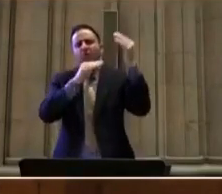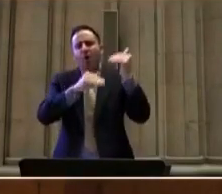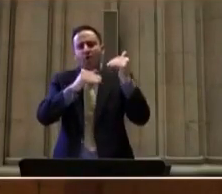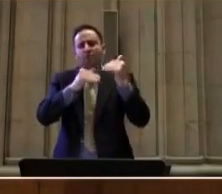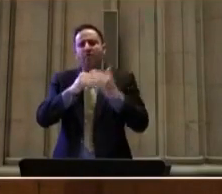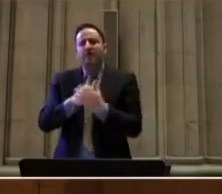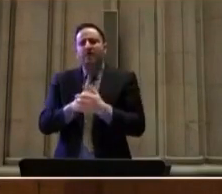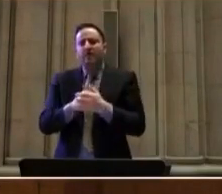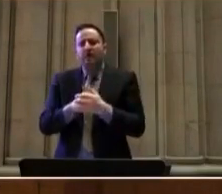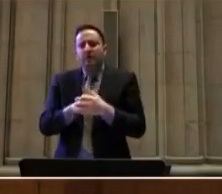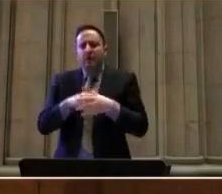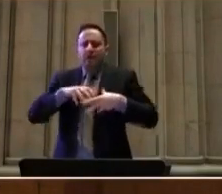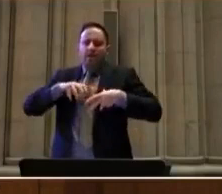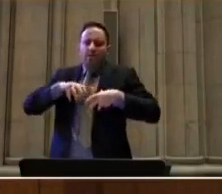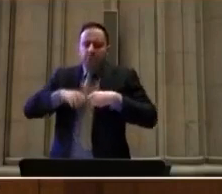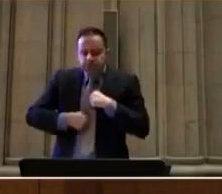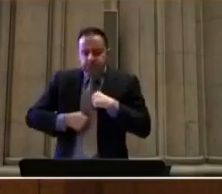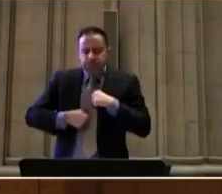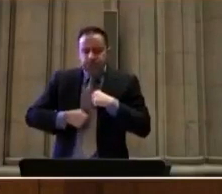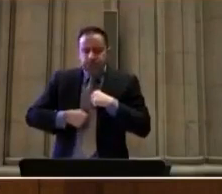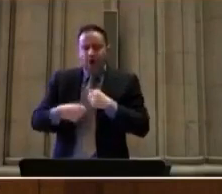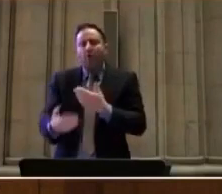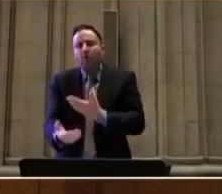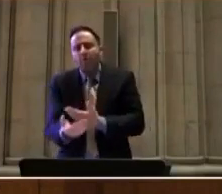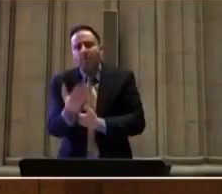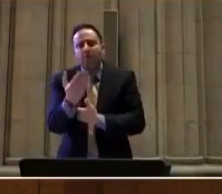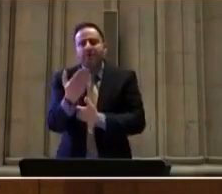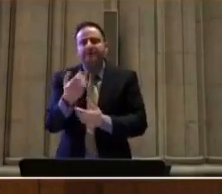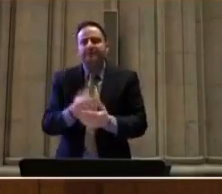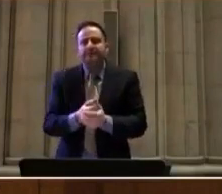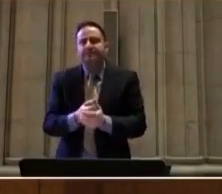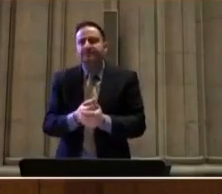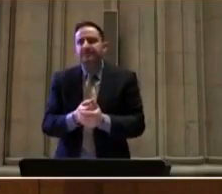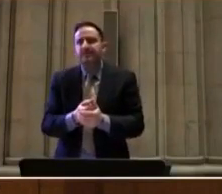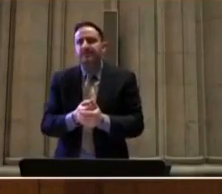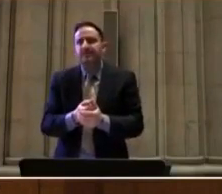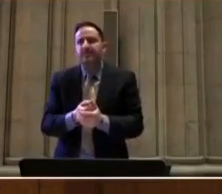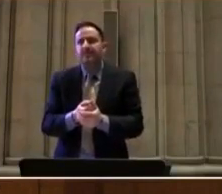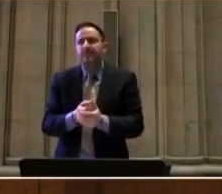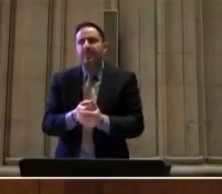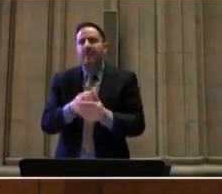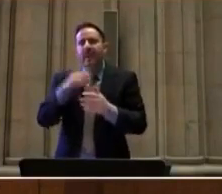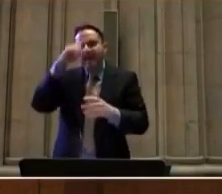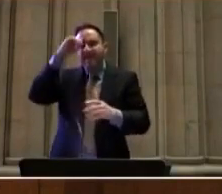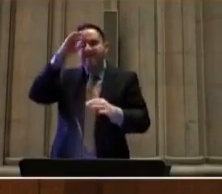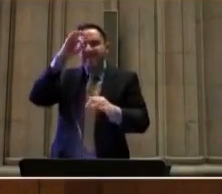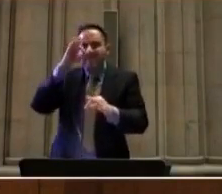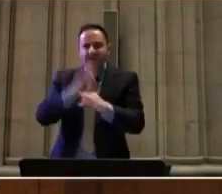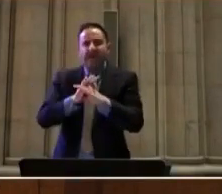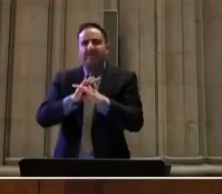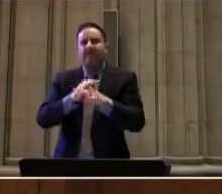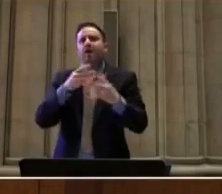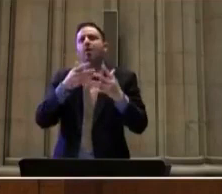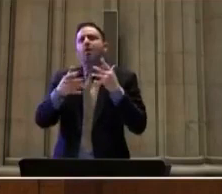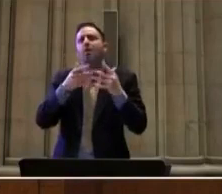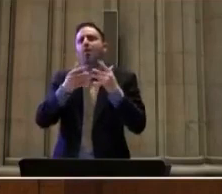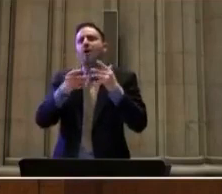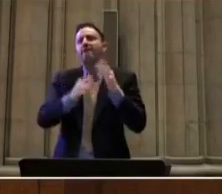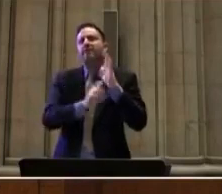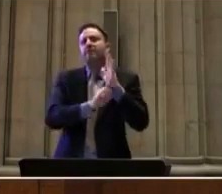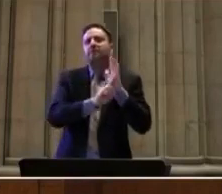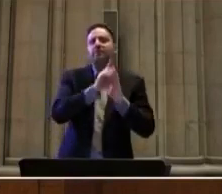morning, M-O-U-R-N-I-N-G. Jürgen Moltmann once said, faith, wherever it develops into